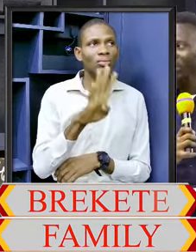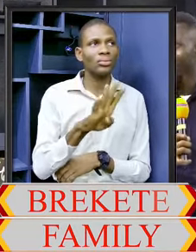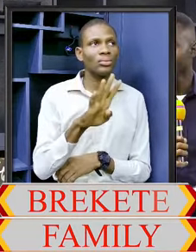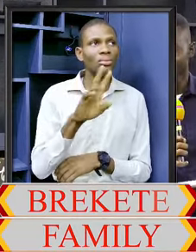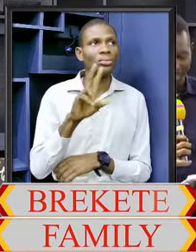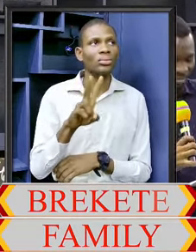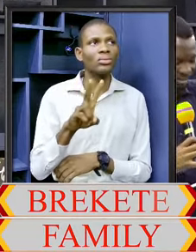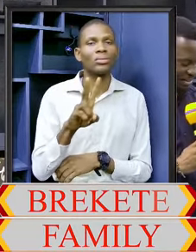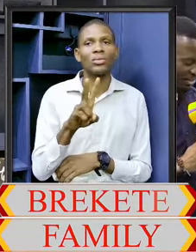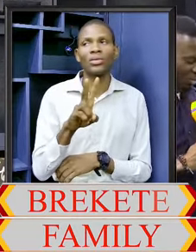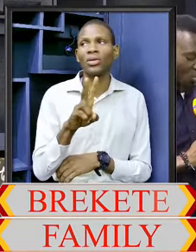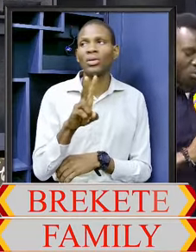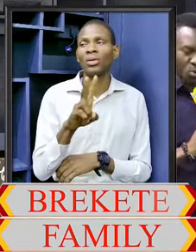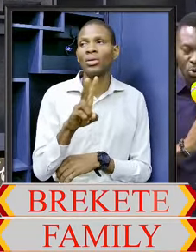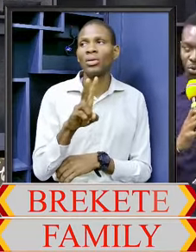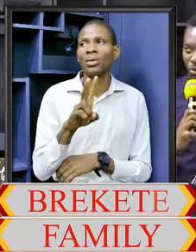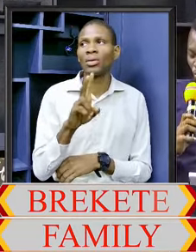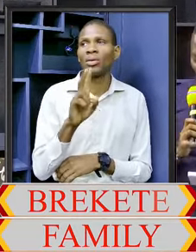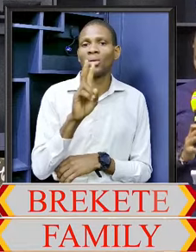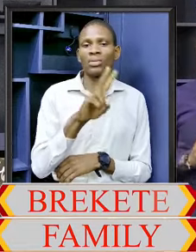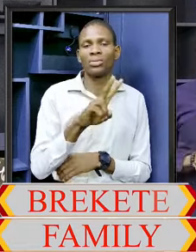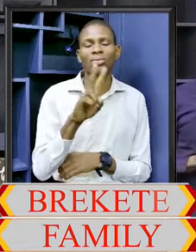070-42